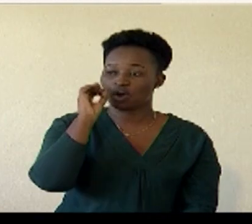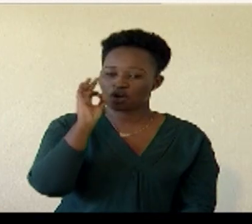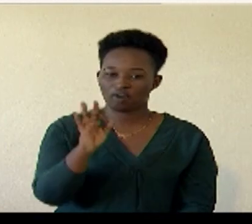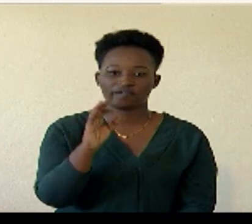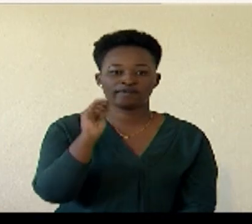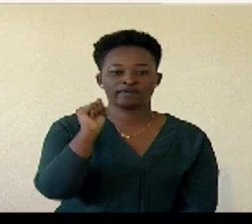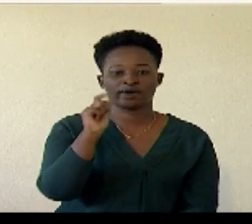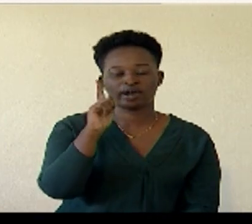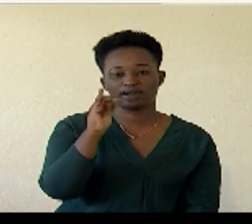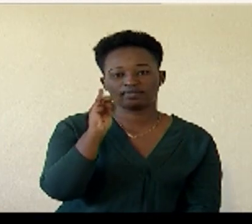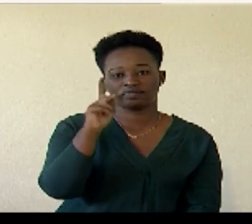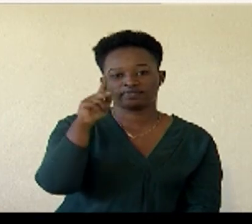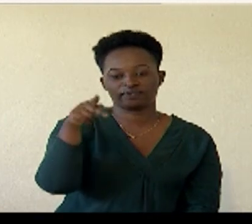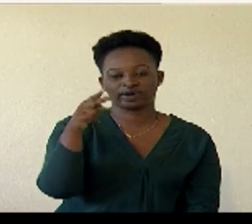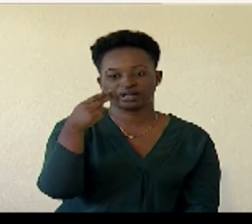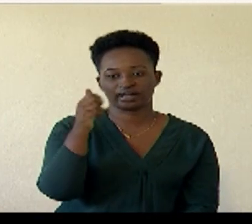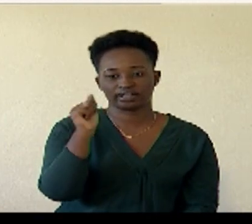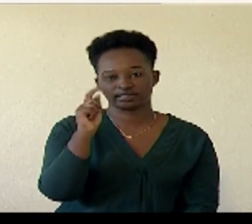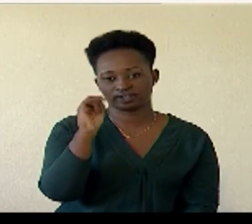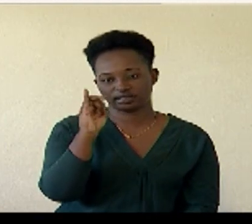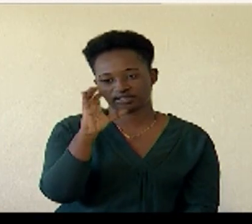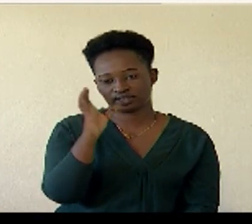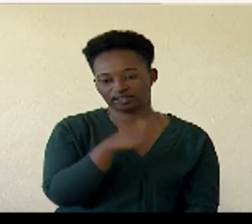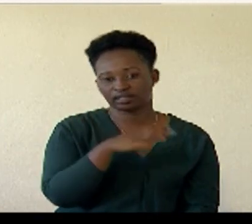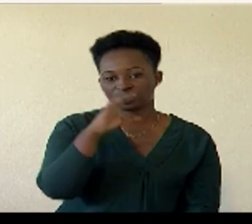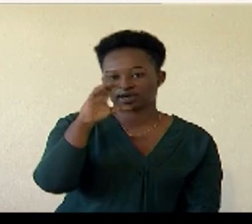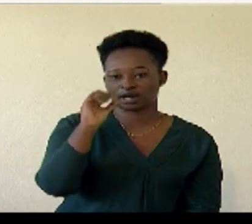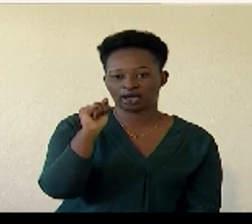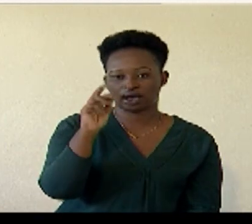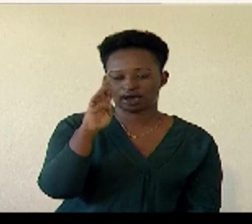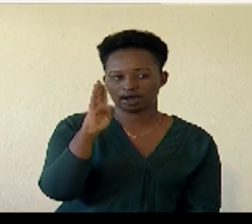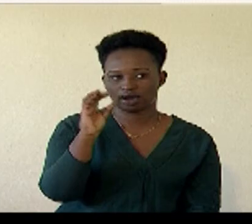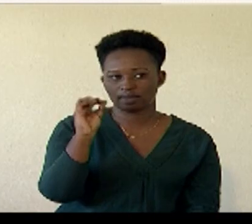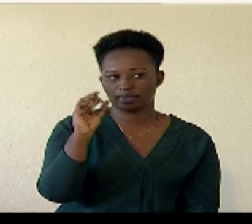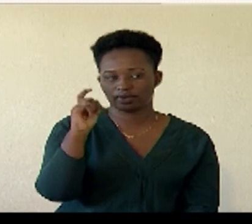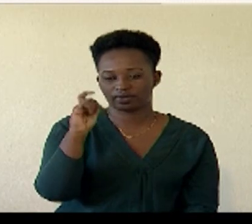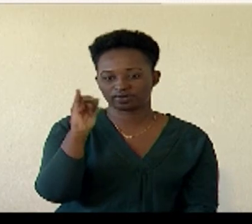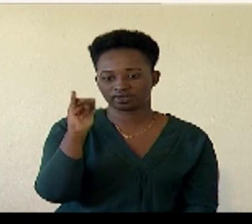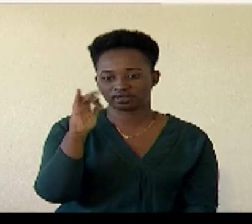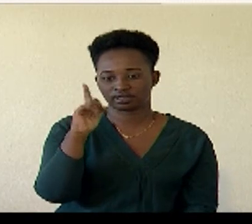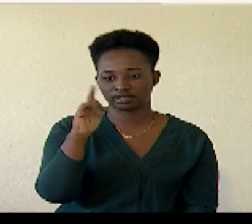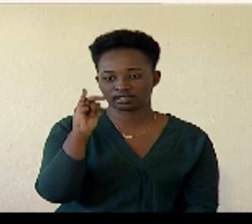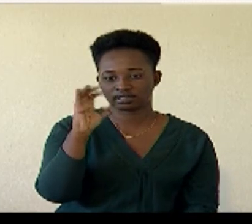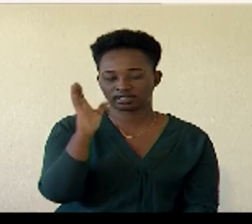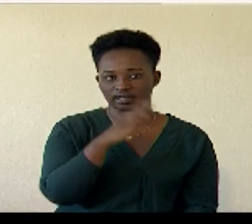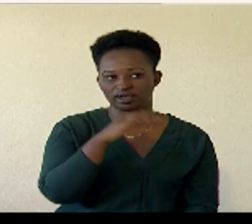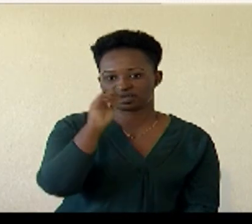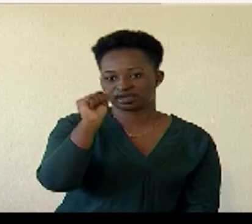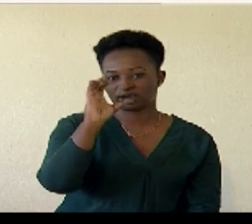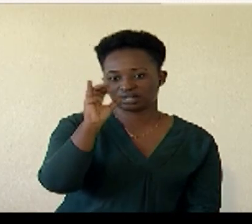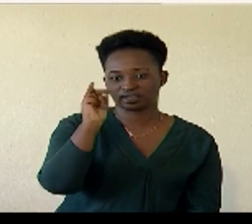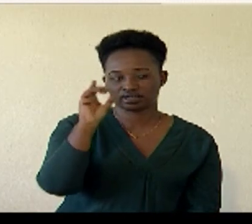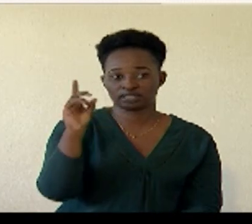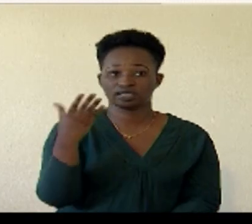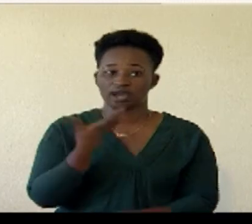said these reactions are the same. So if you have, for example, this is ethanoic